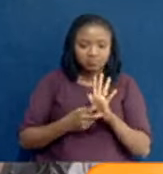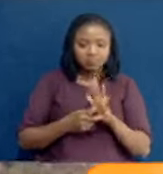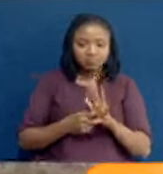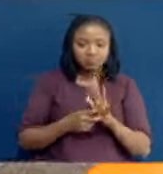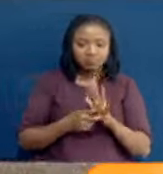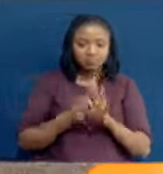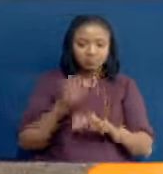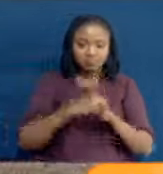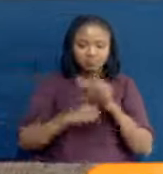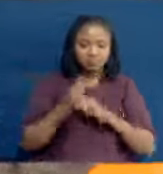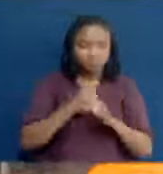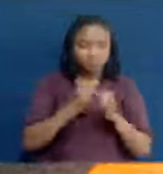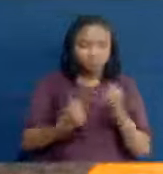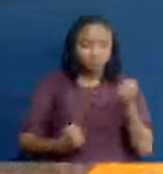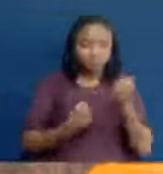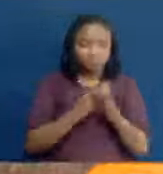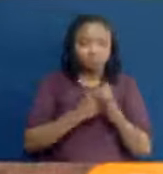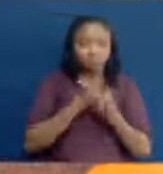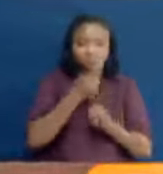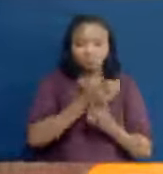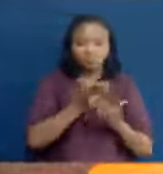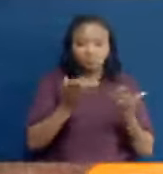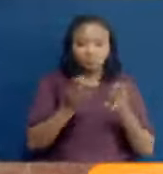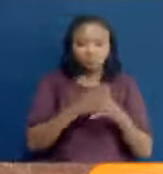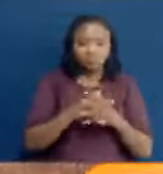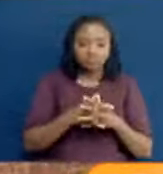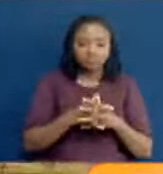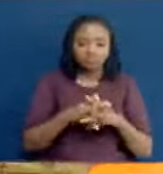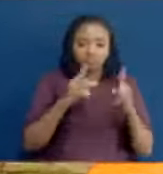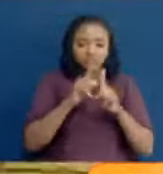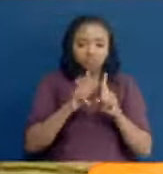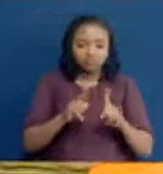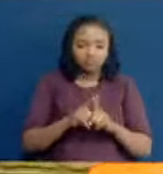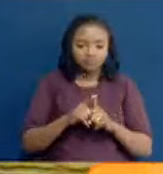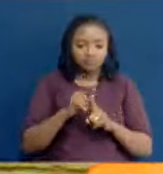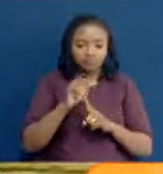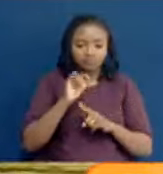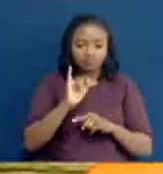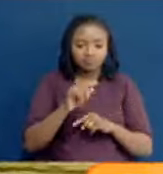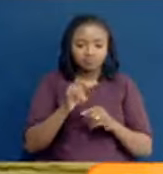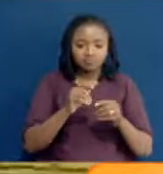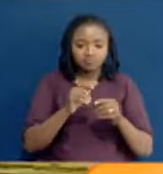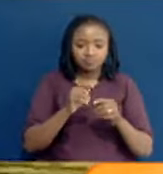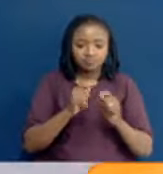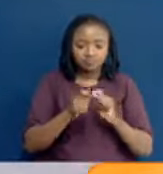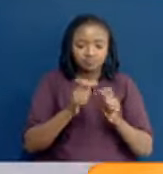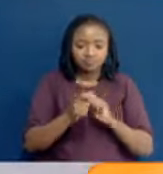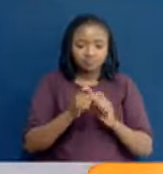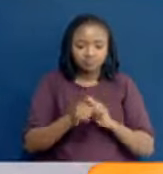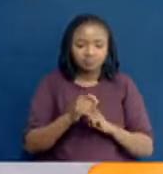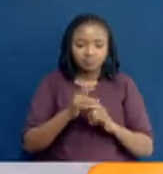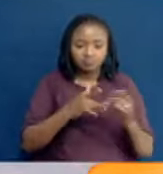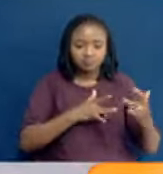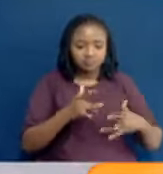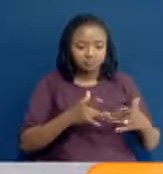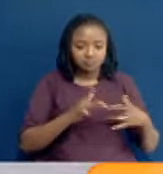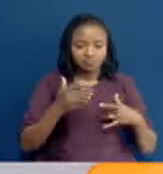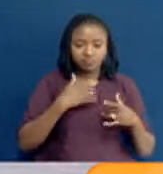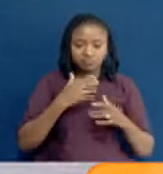ufugaji. Determination for prices for carbon market exchange, however, has been a major concern. In the first